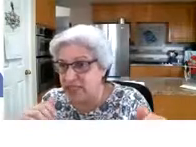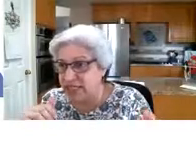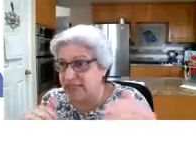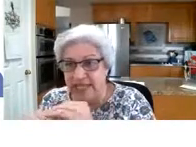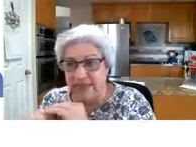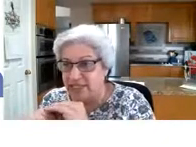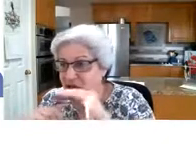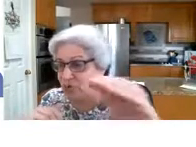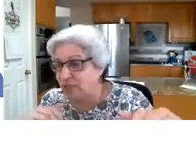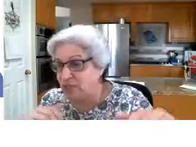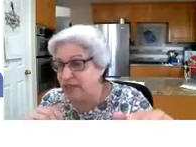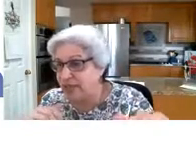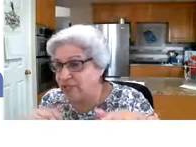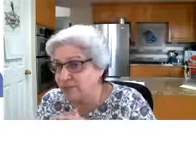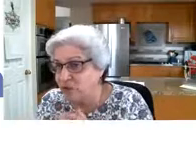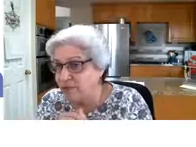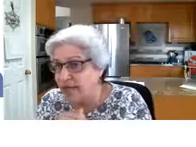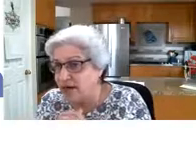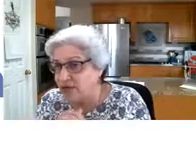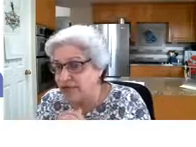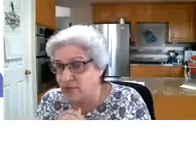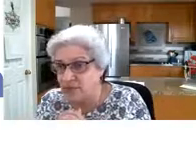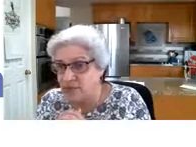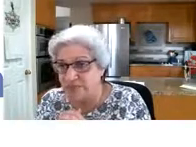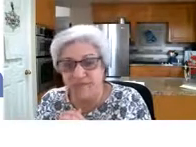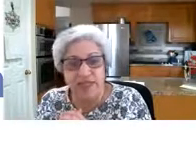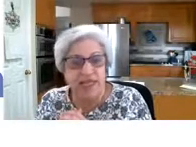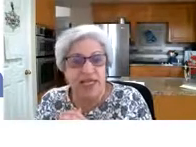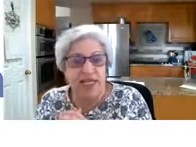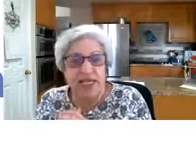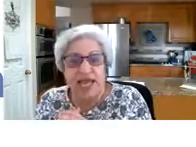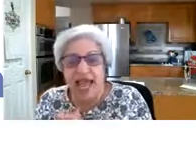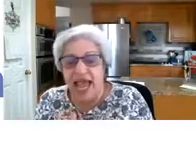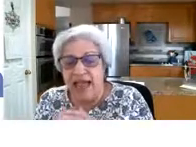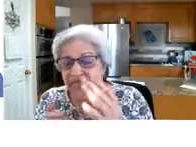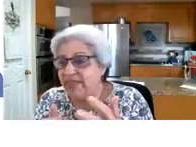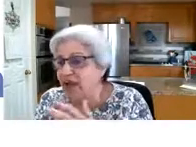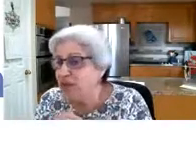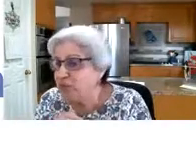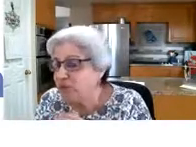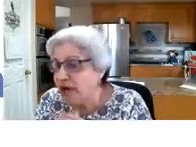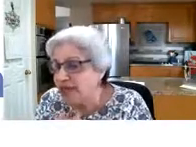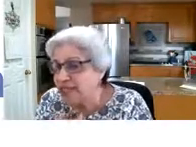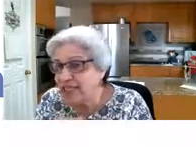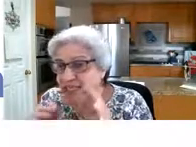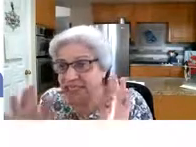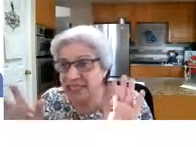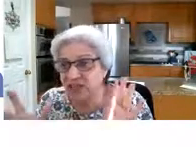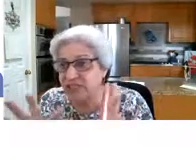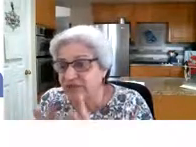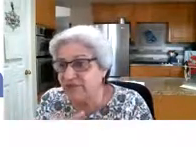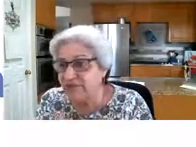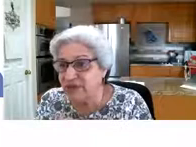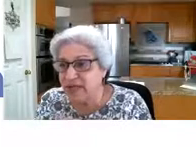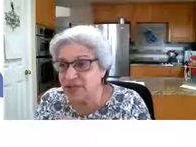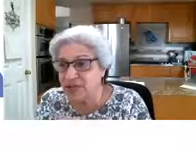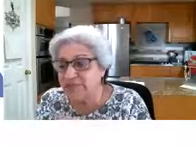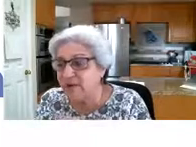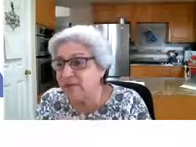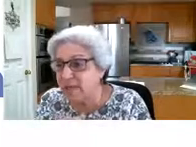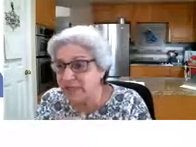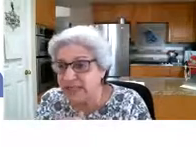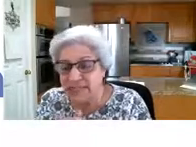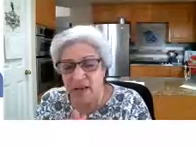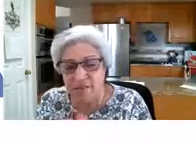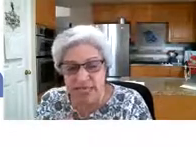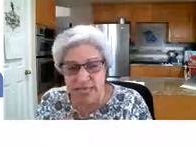spike protein, and that's the only way we're making our sandwich. And then the other product that is a little different